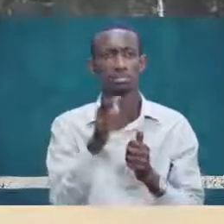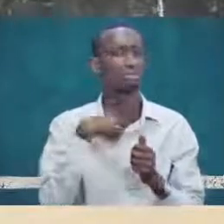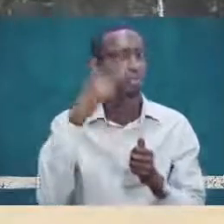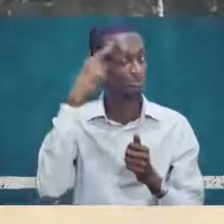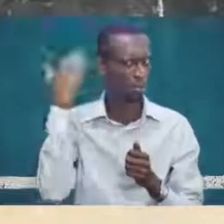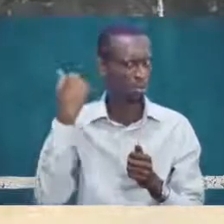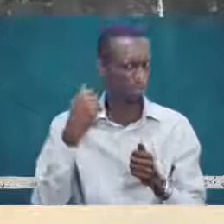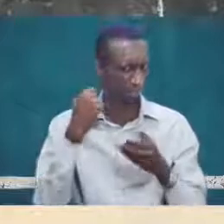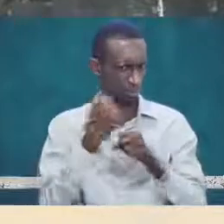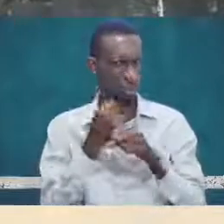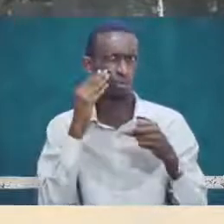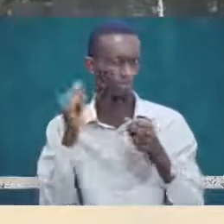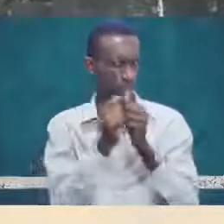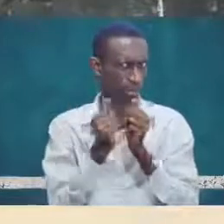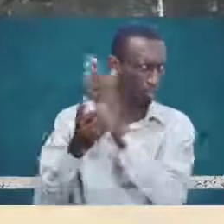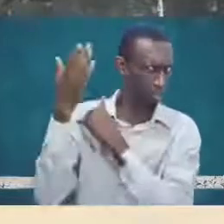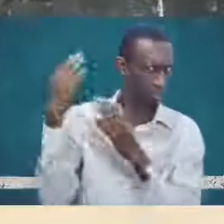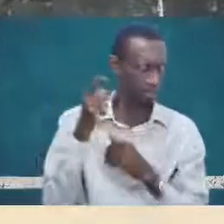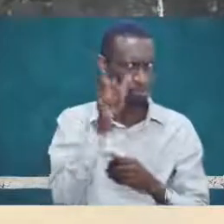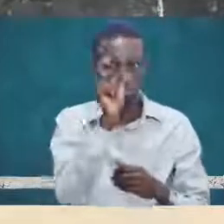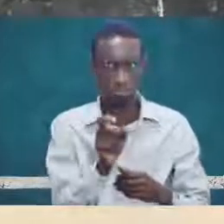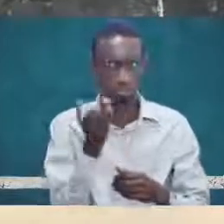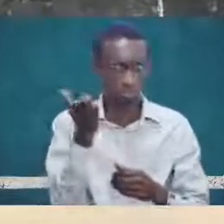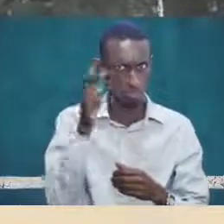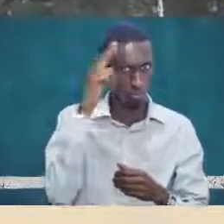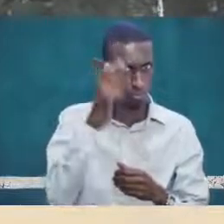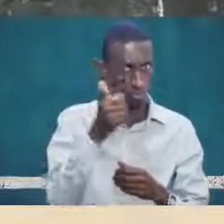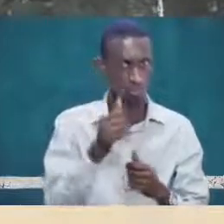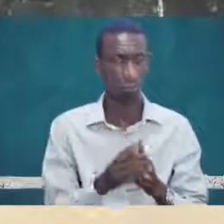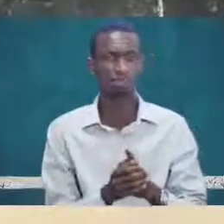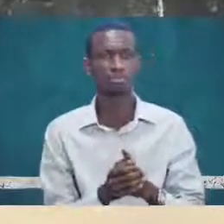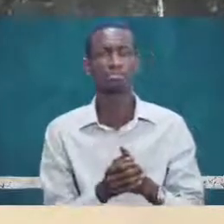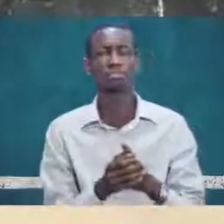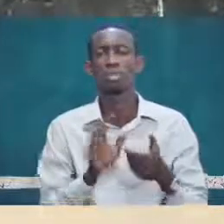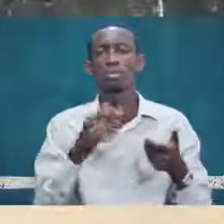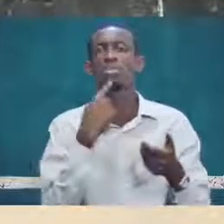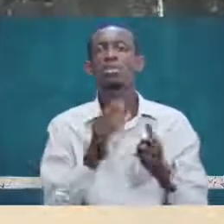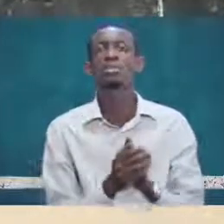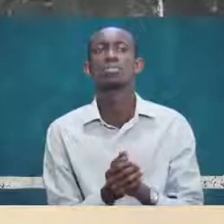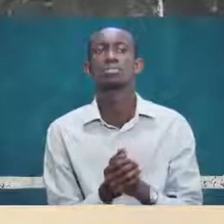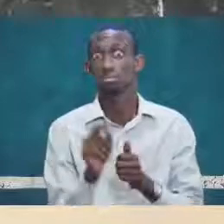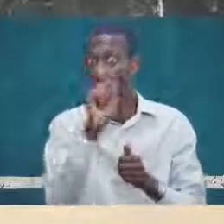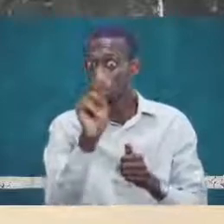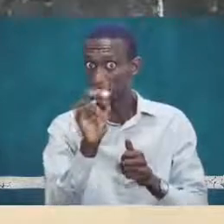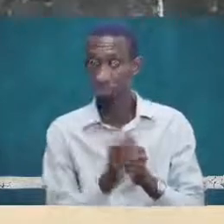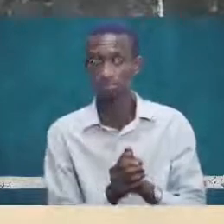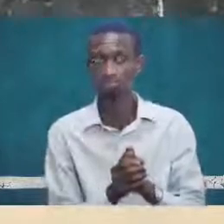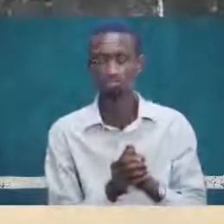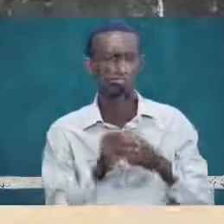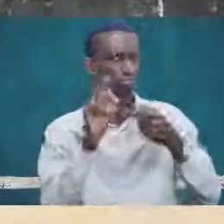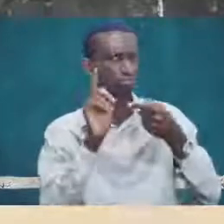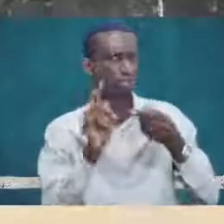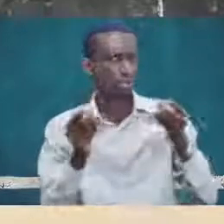we did this experiment together for those who were around that time. So we said this zinc